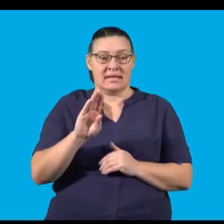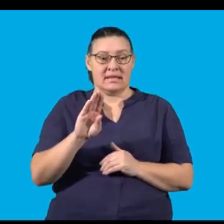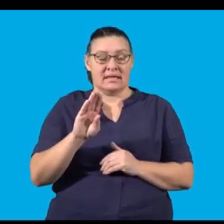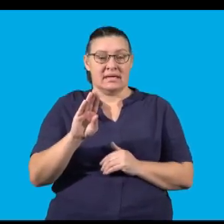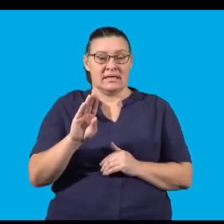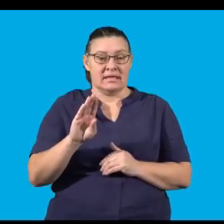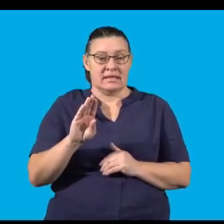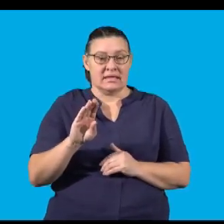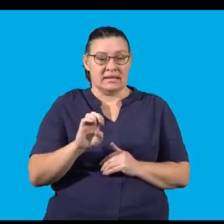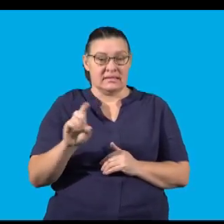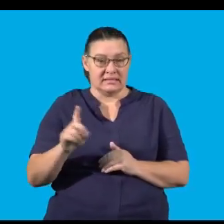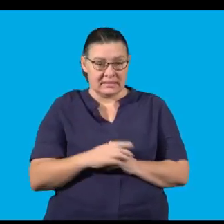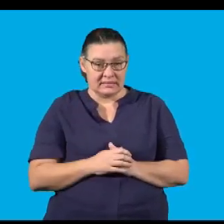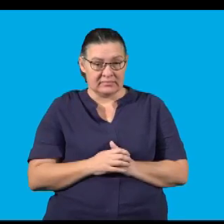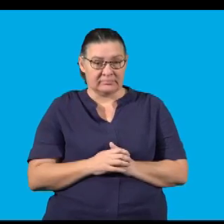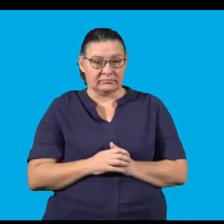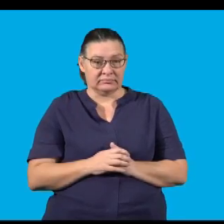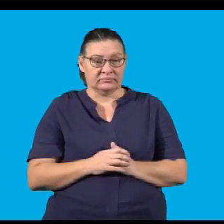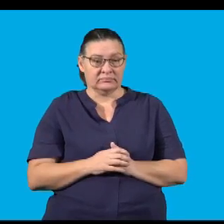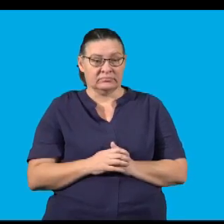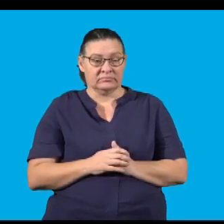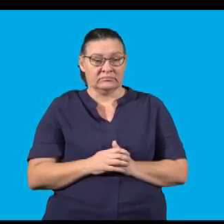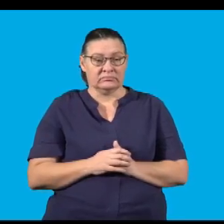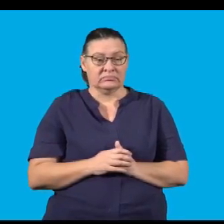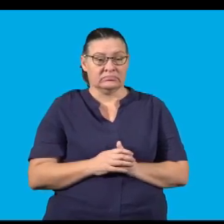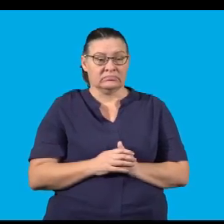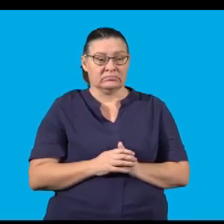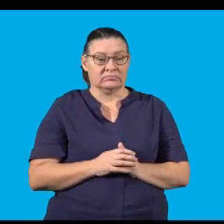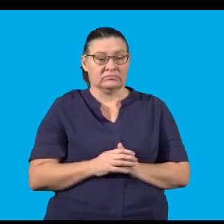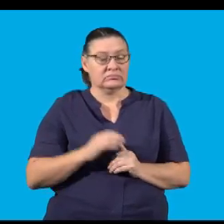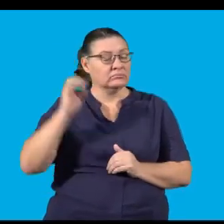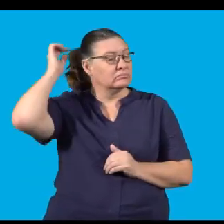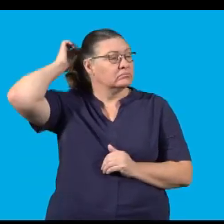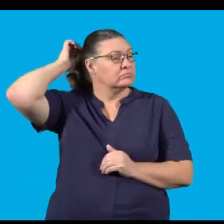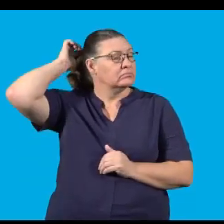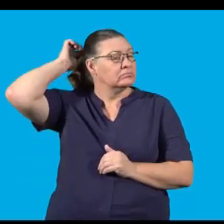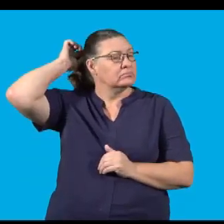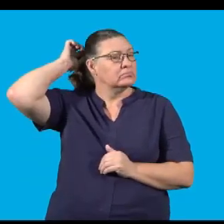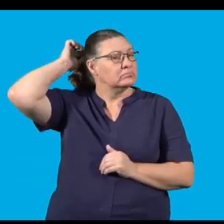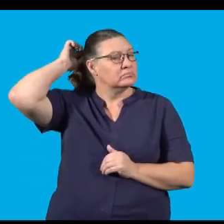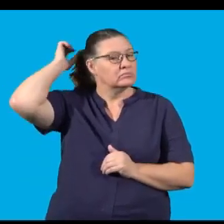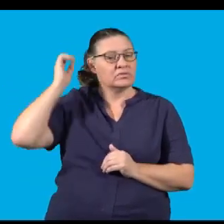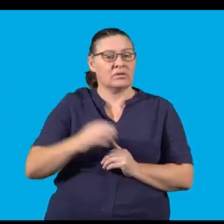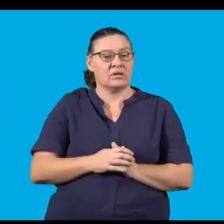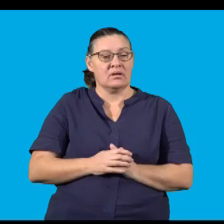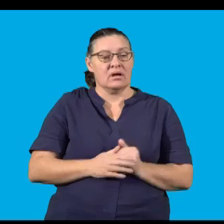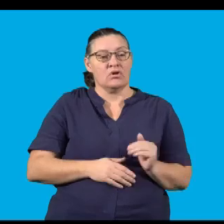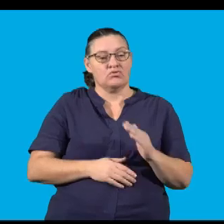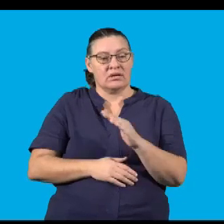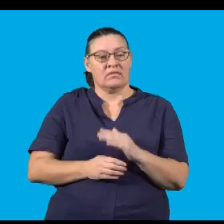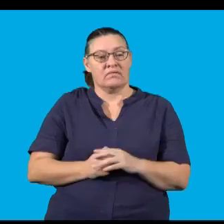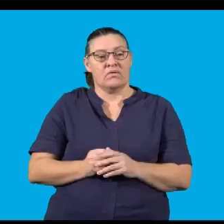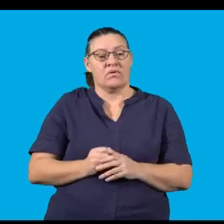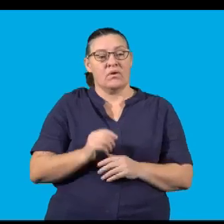BD. So gradient of AM was 1. That should be a positive. Let's work out the gradient of BD and see what we get. So